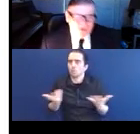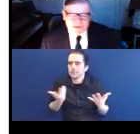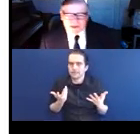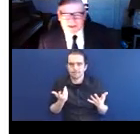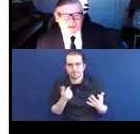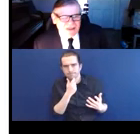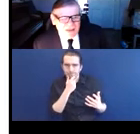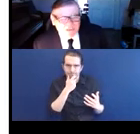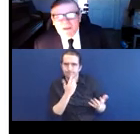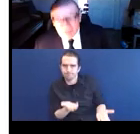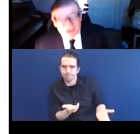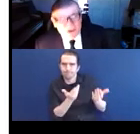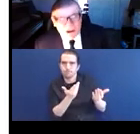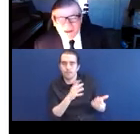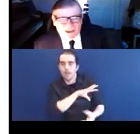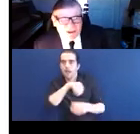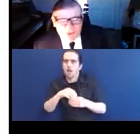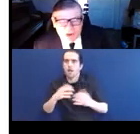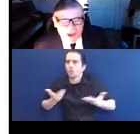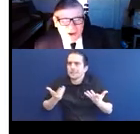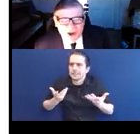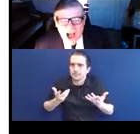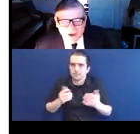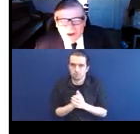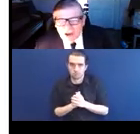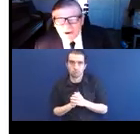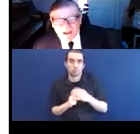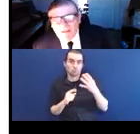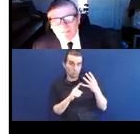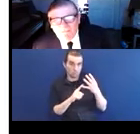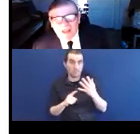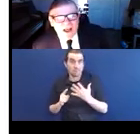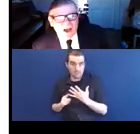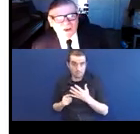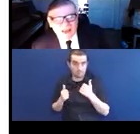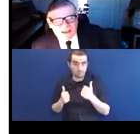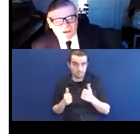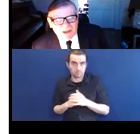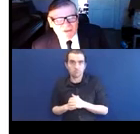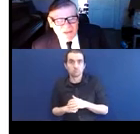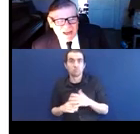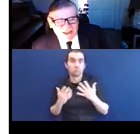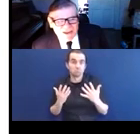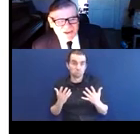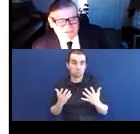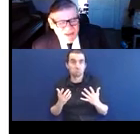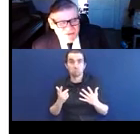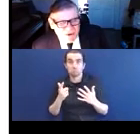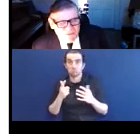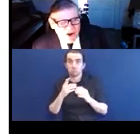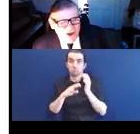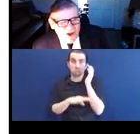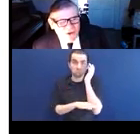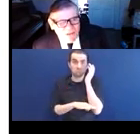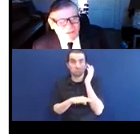employment position of disabled people in your own country, whether you're high or low income? Okay, so we'll give you a minute to, if you can